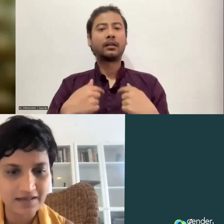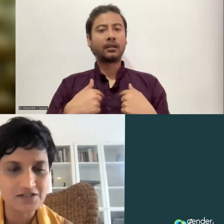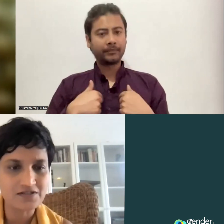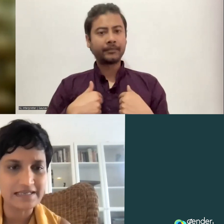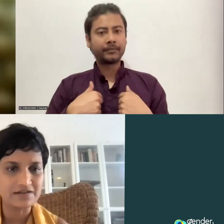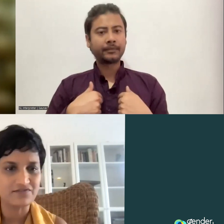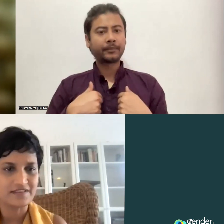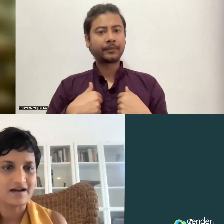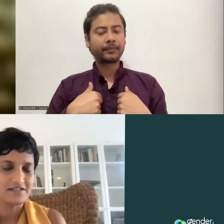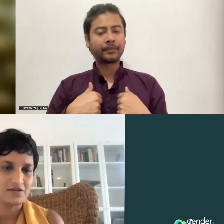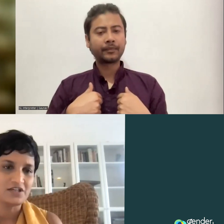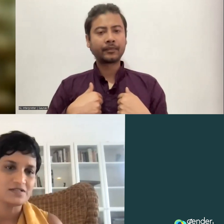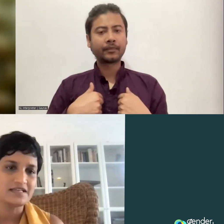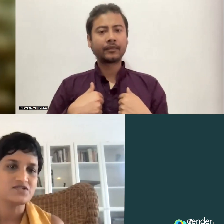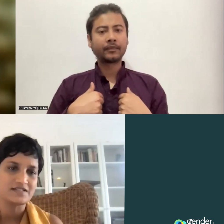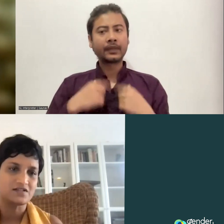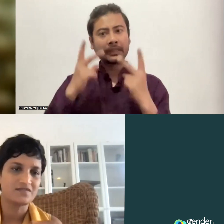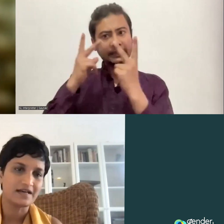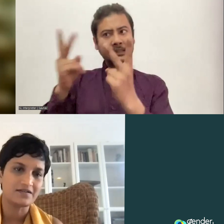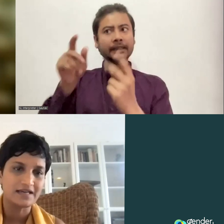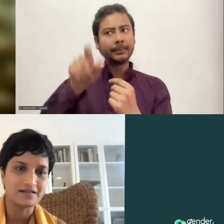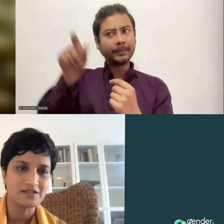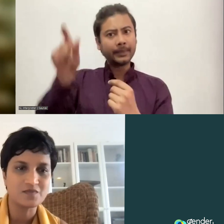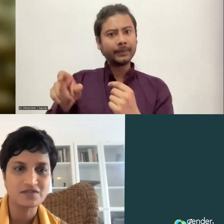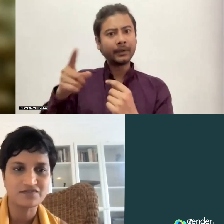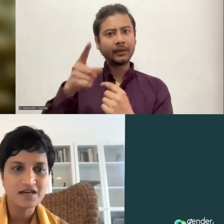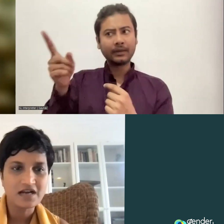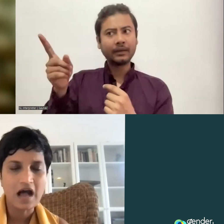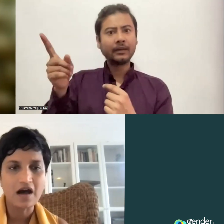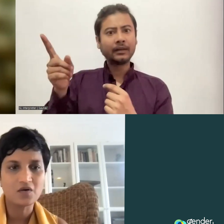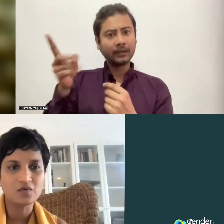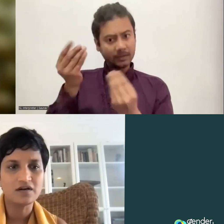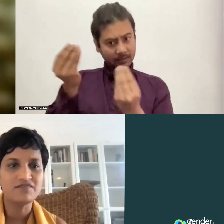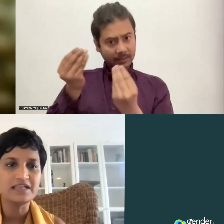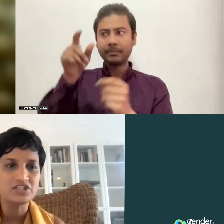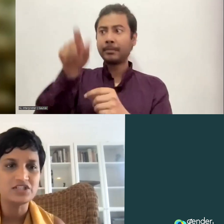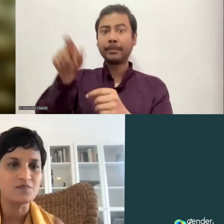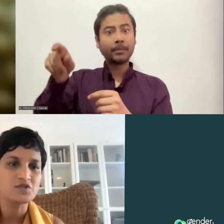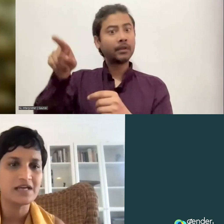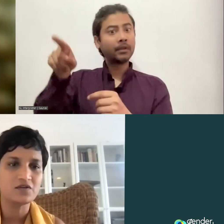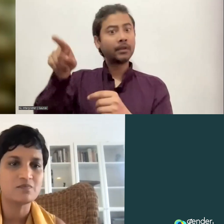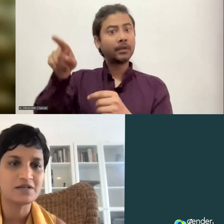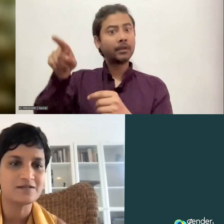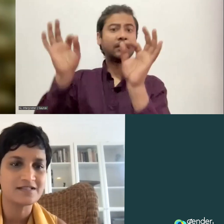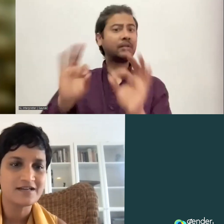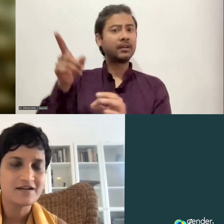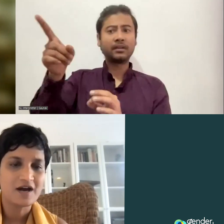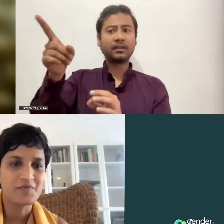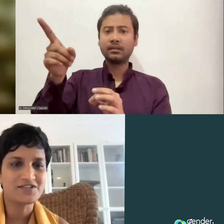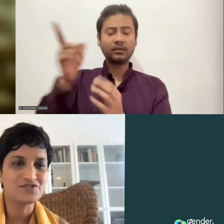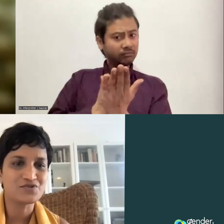the country live, you'll see traces of that, right? In terms of how a village comes together to